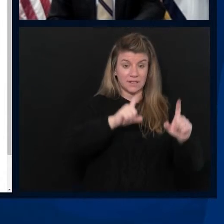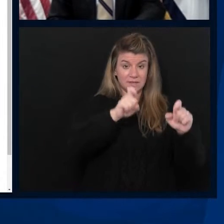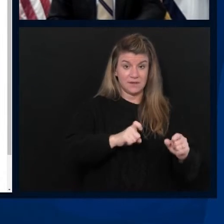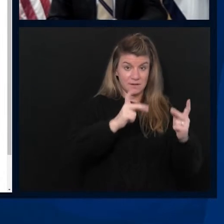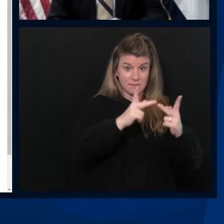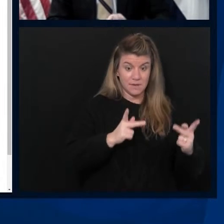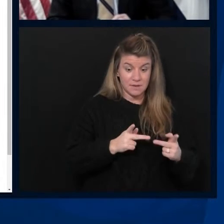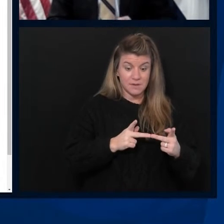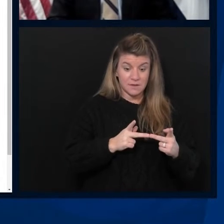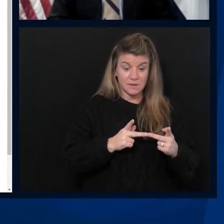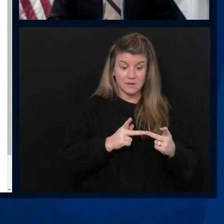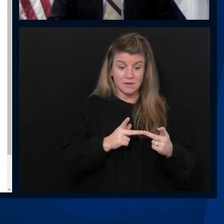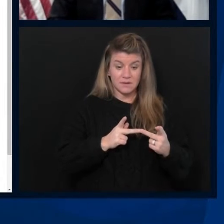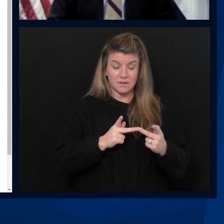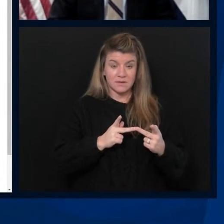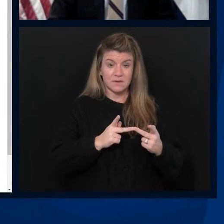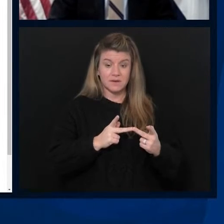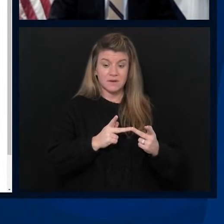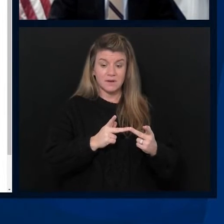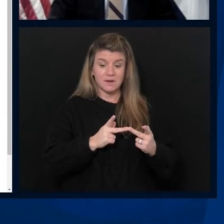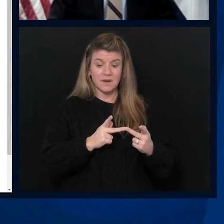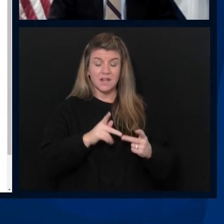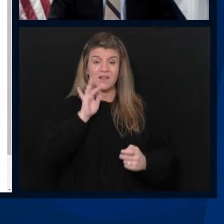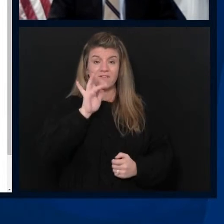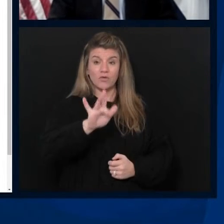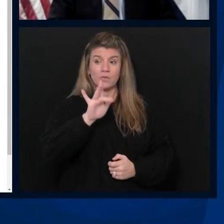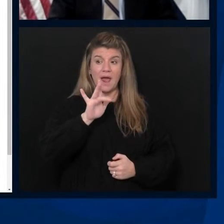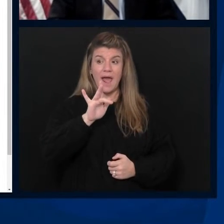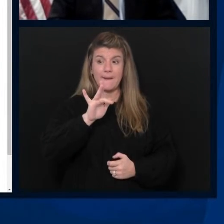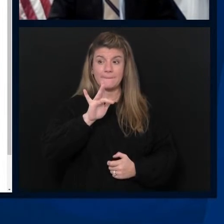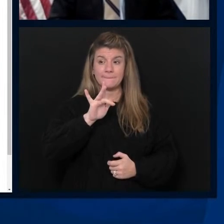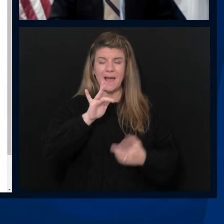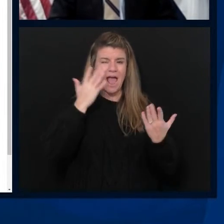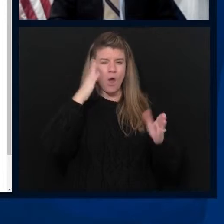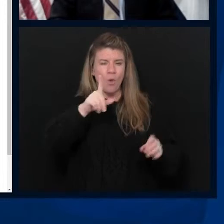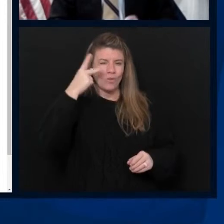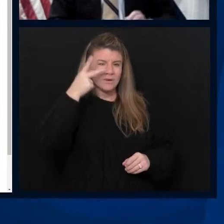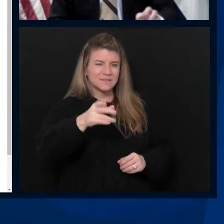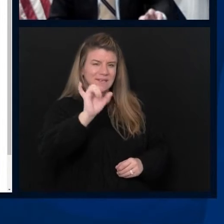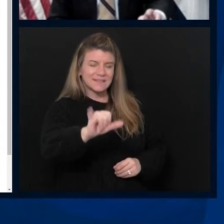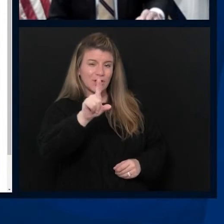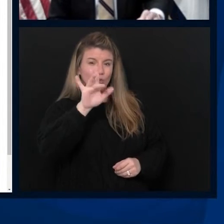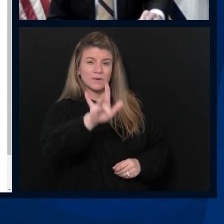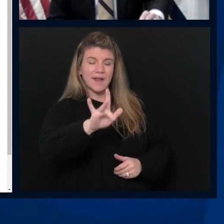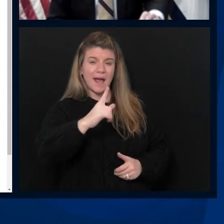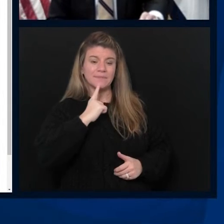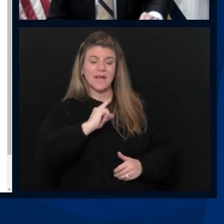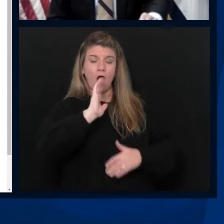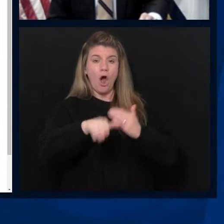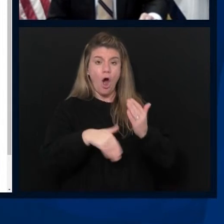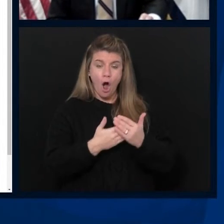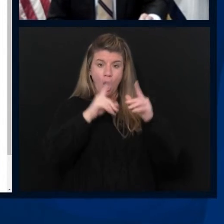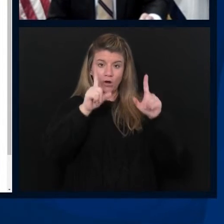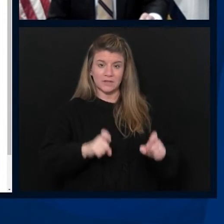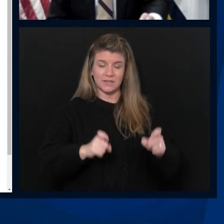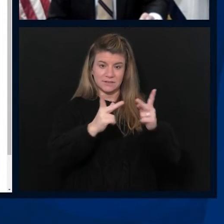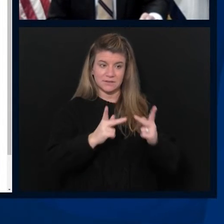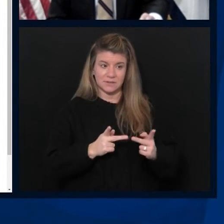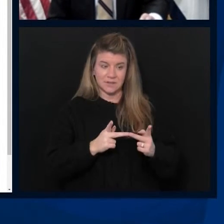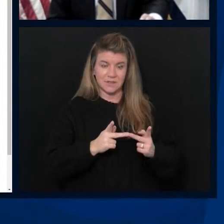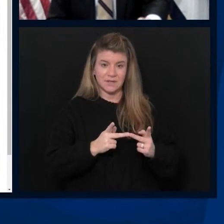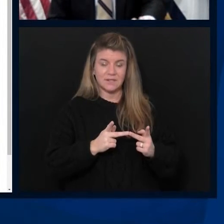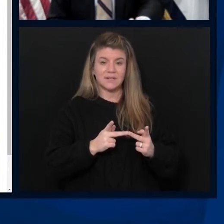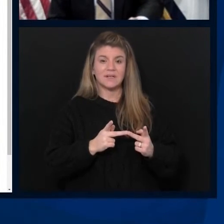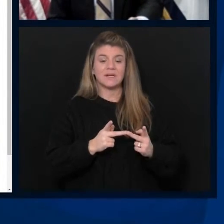tap on that number, I'm not sure if you can see that, but it says all testing sites, daily